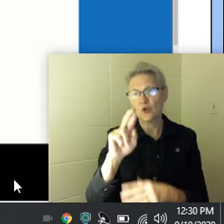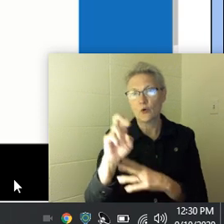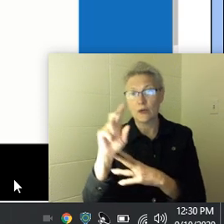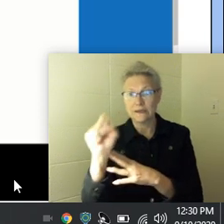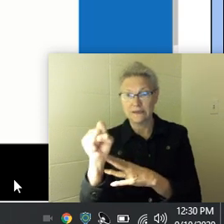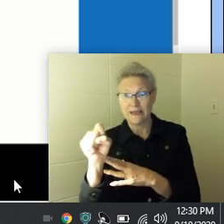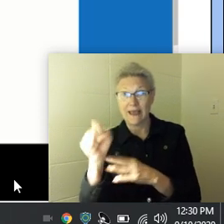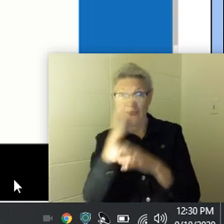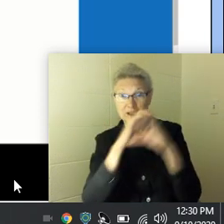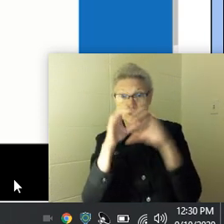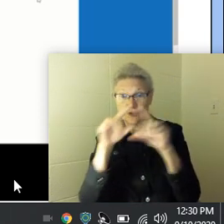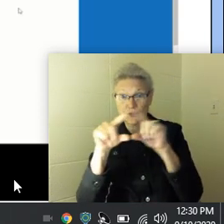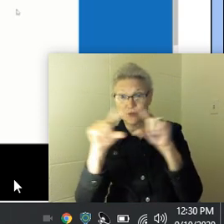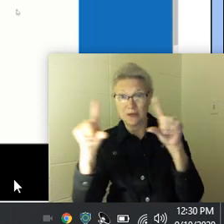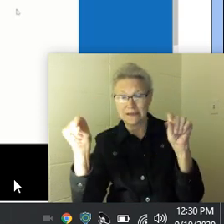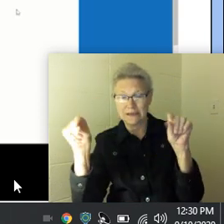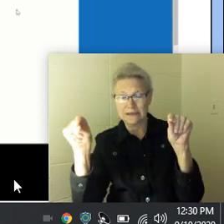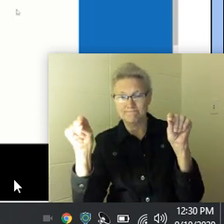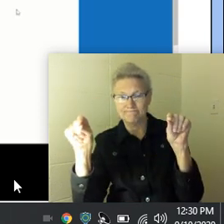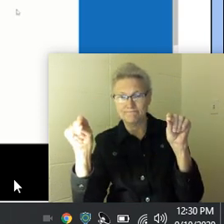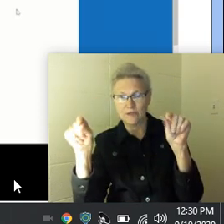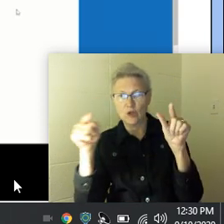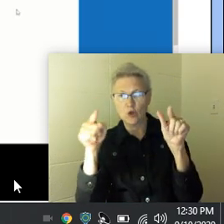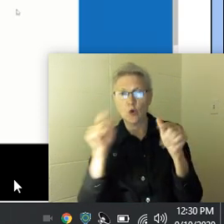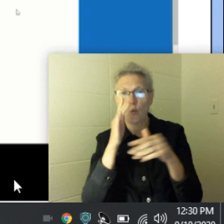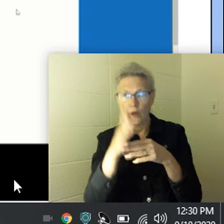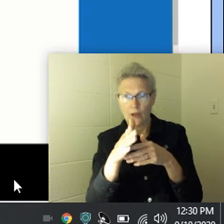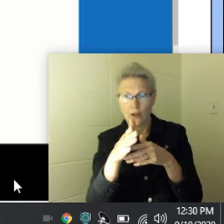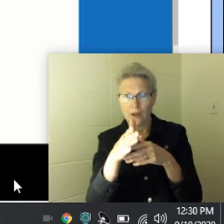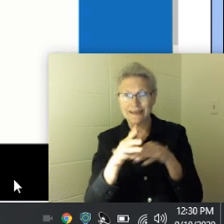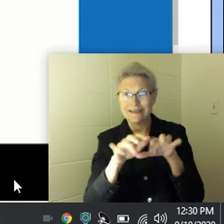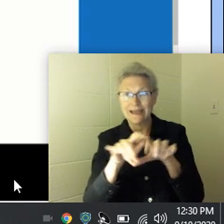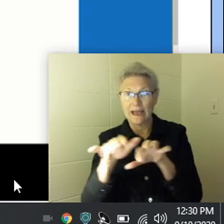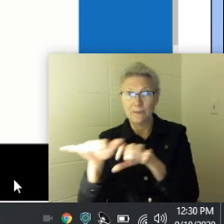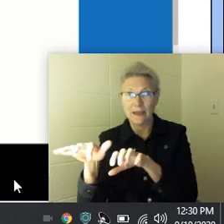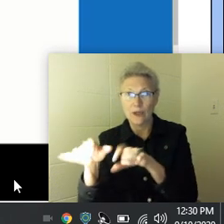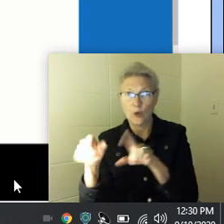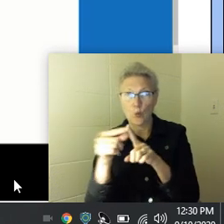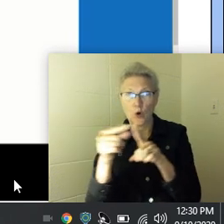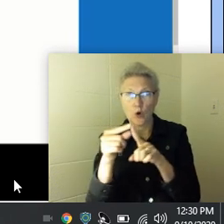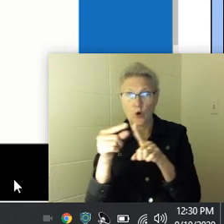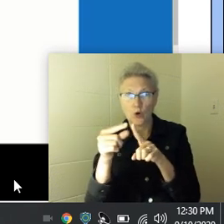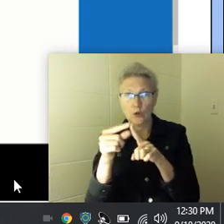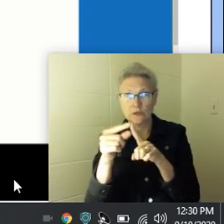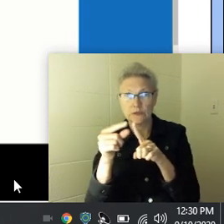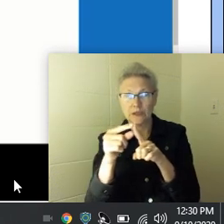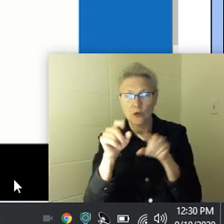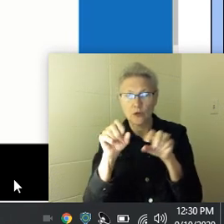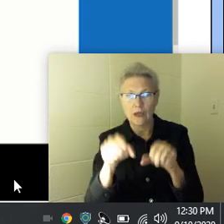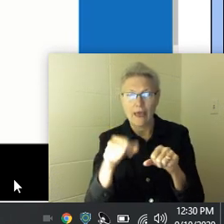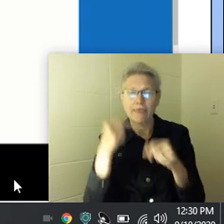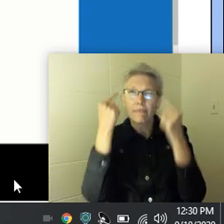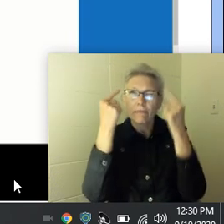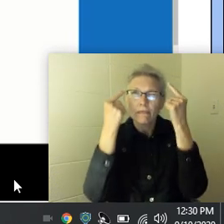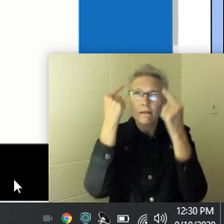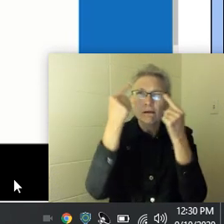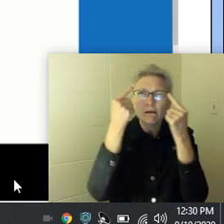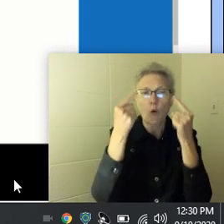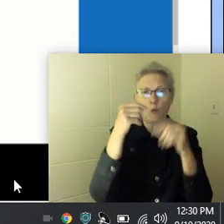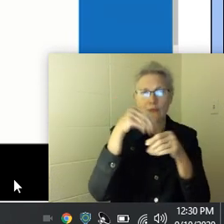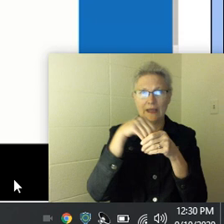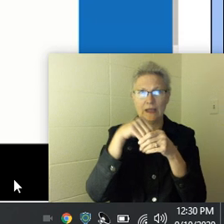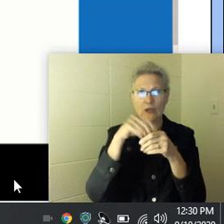search box right here, you are going to type in words that you can think of or that are